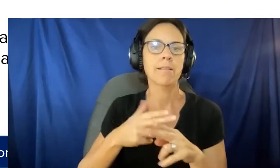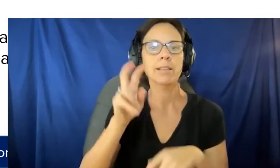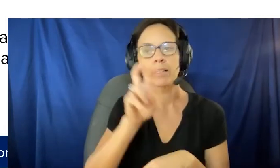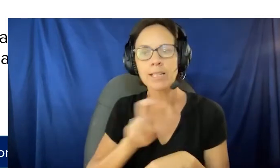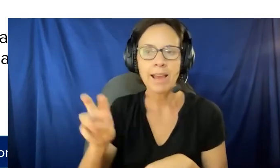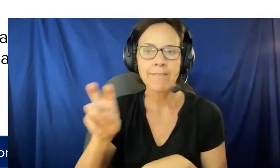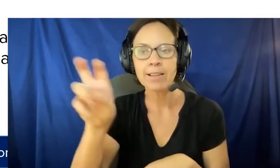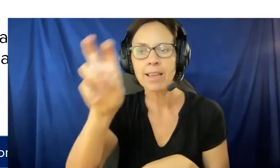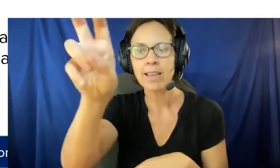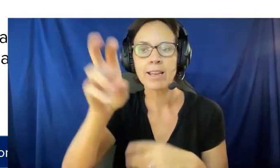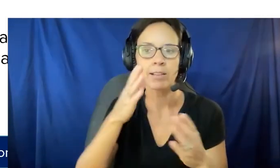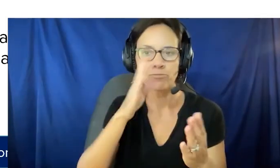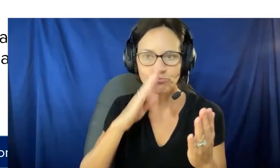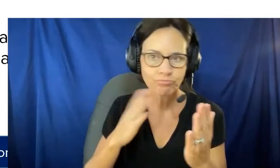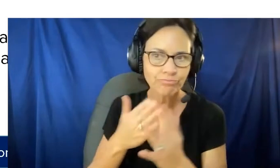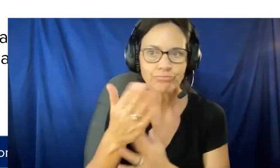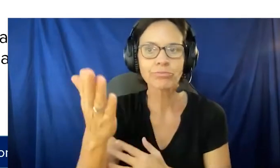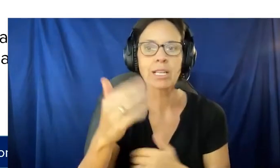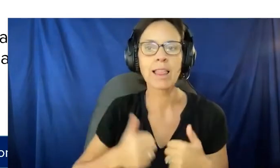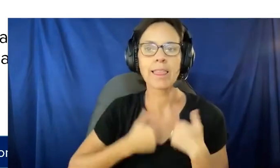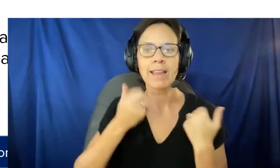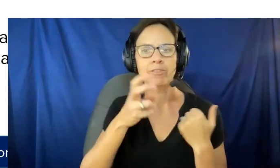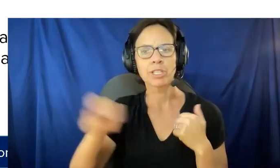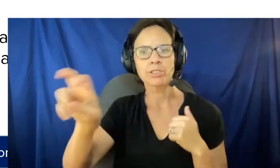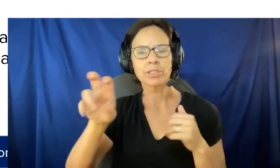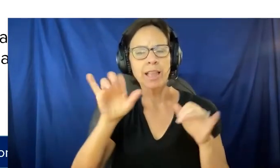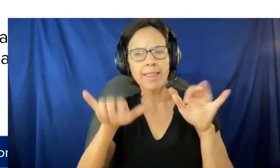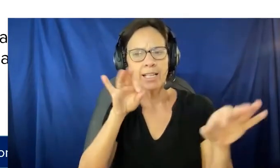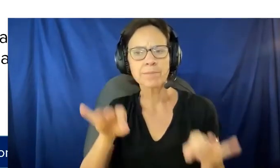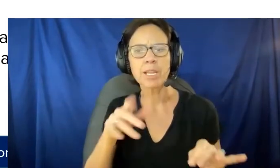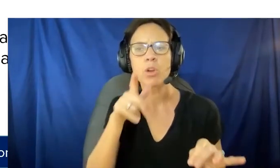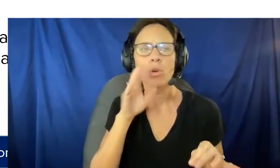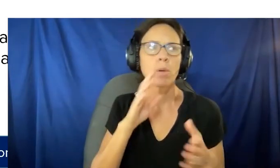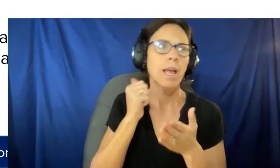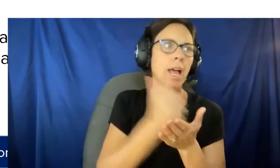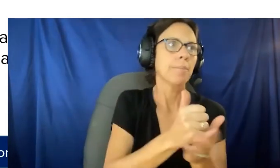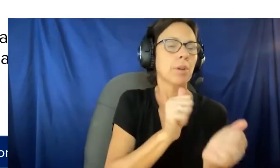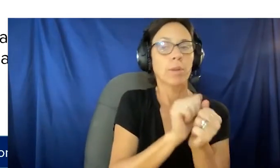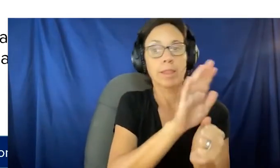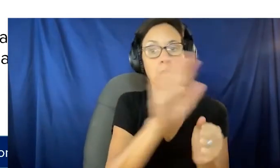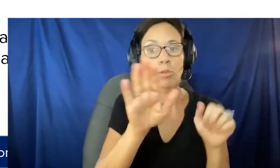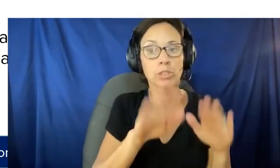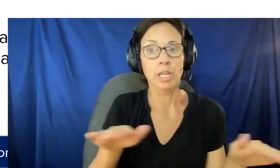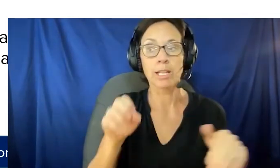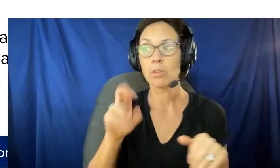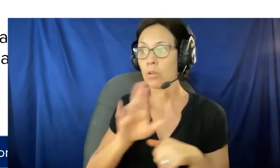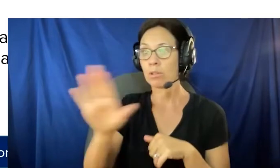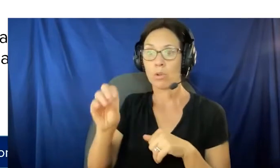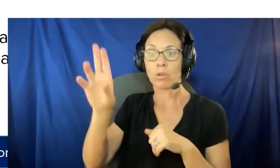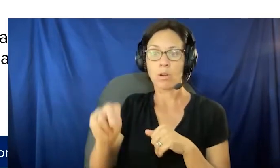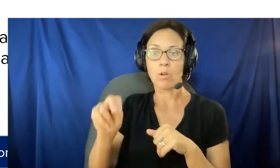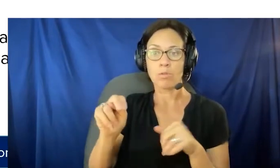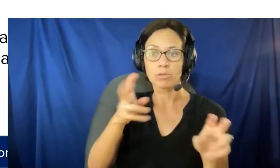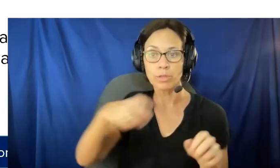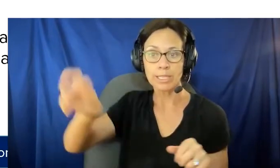all about who's going to help you with your child or your own transition